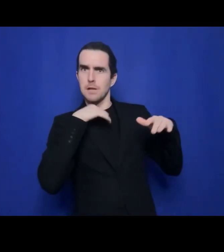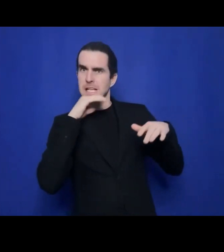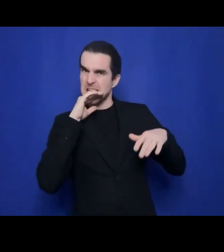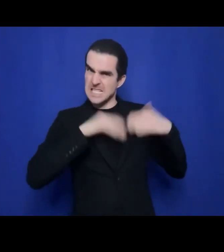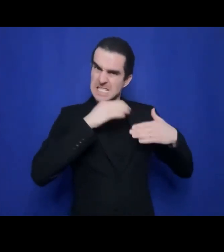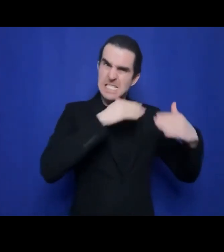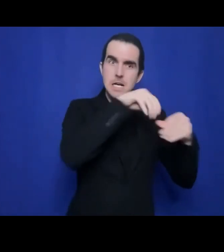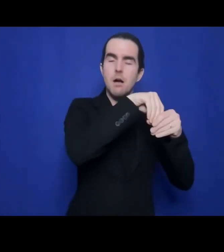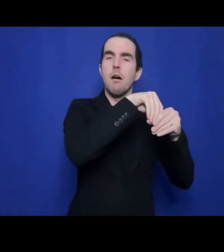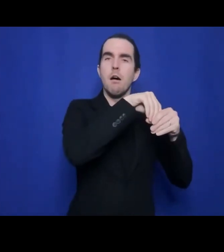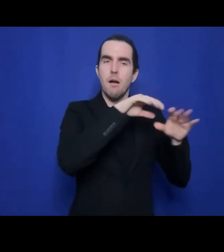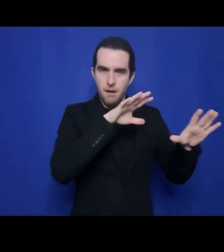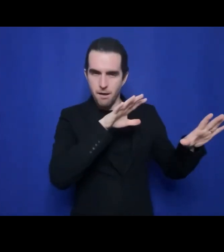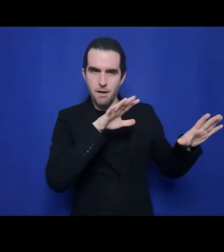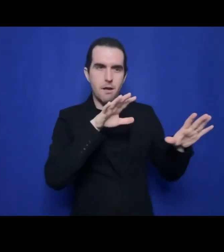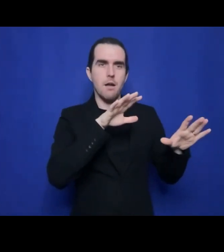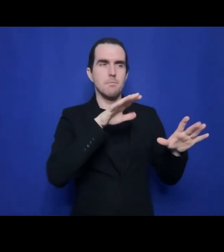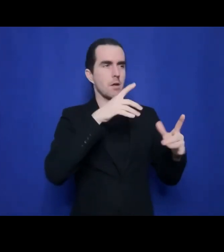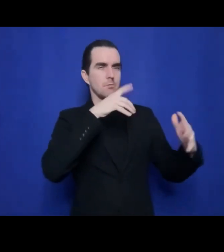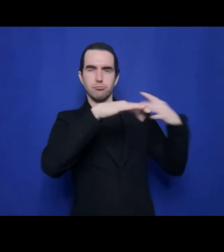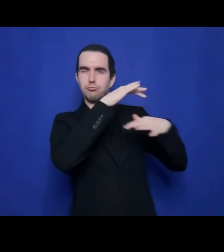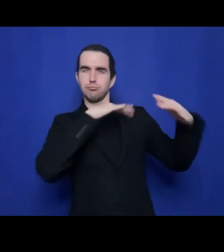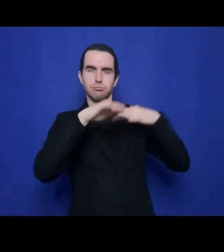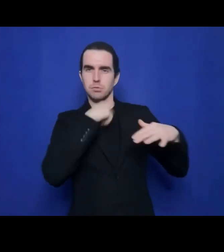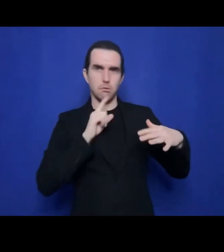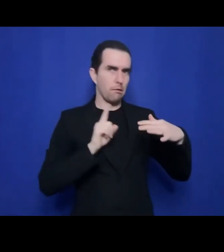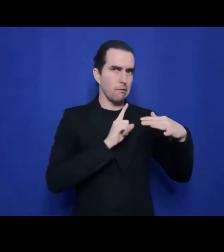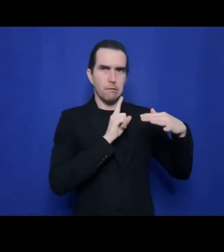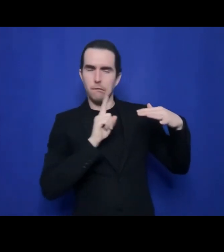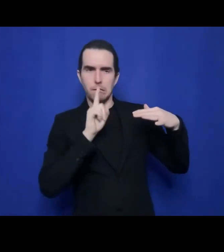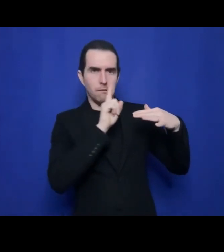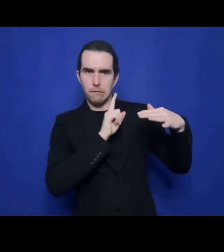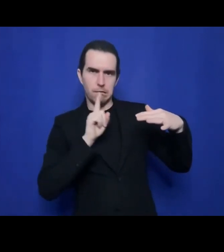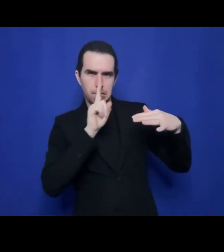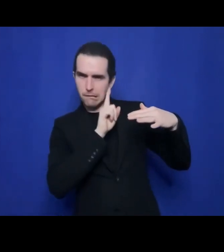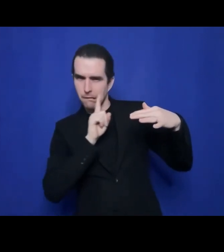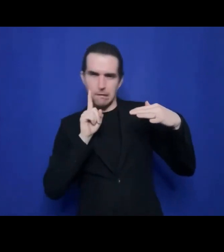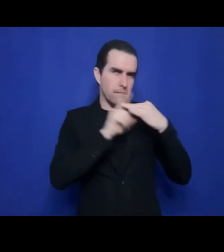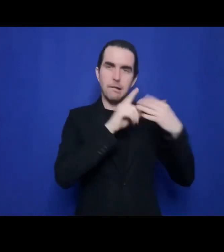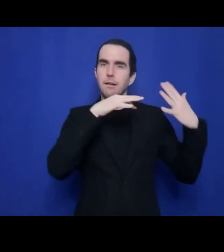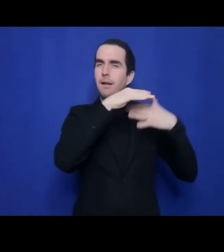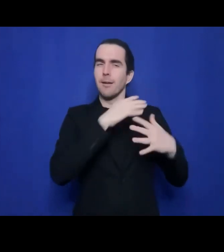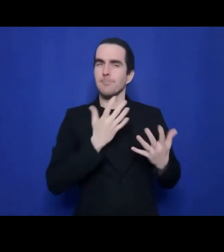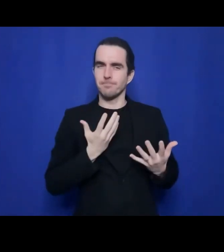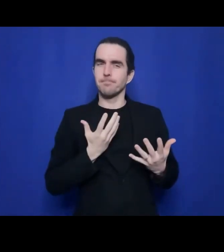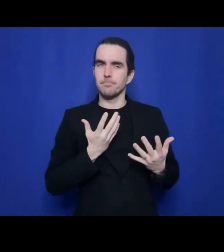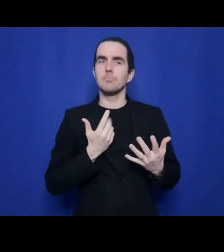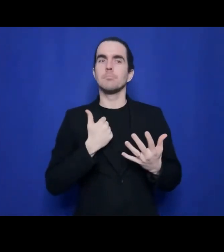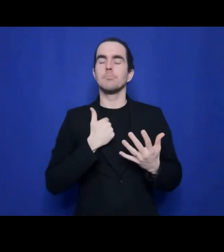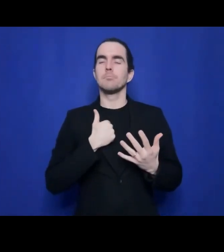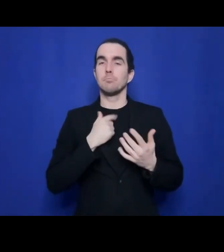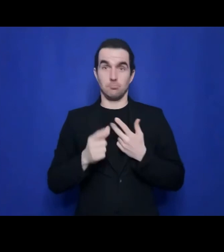in addition to emphasizing our education, we need to be